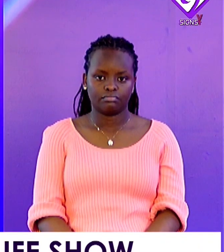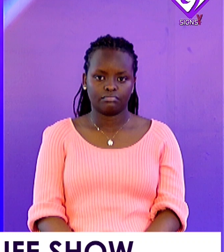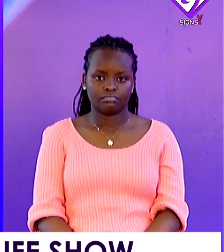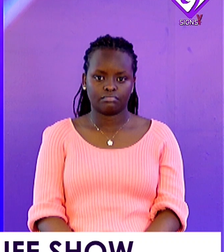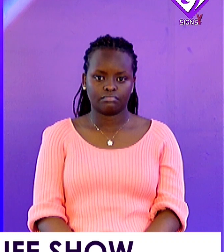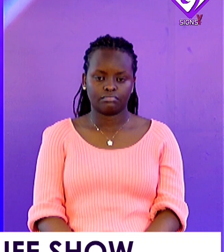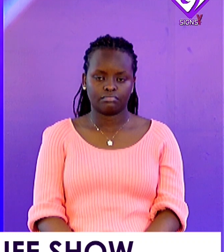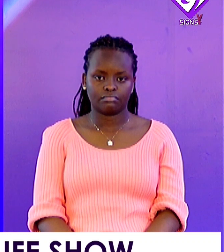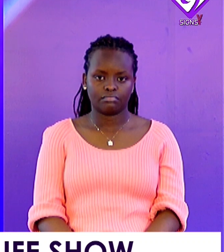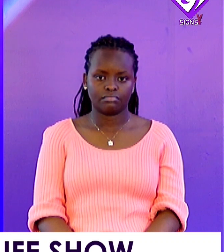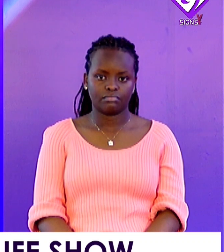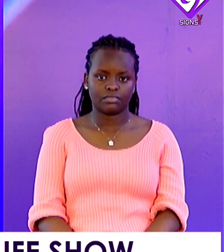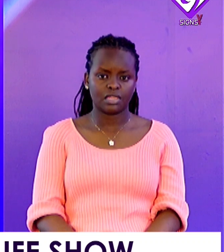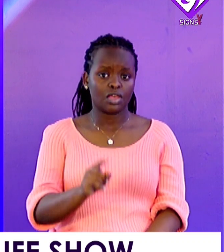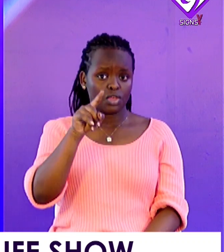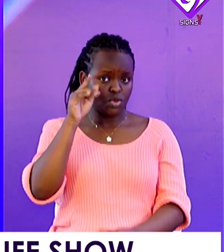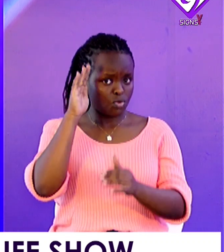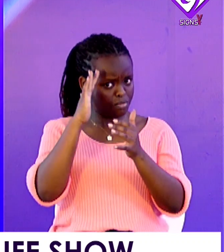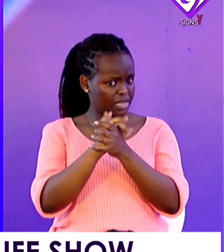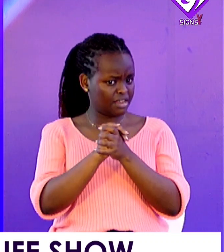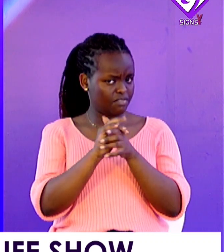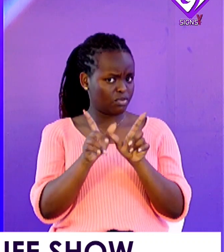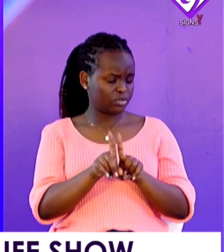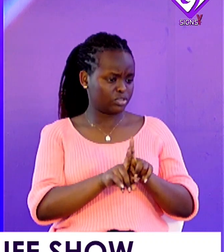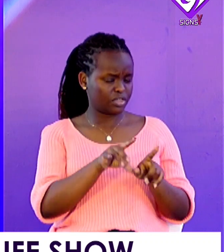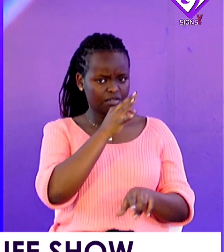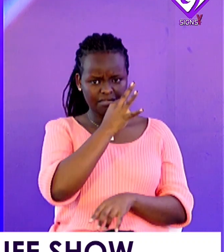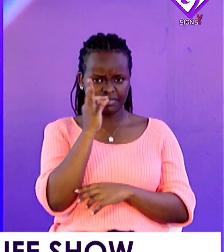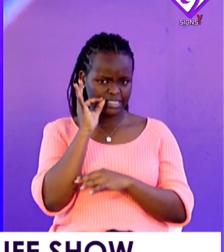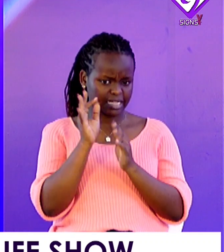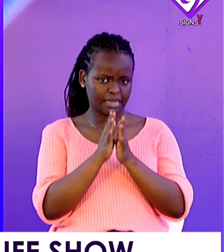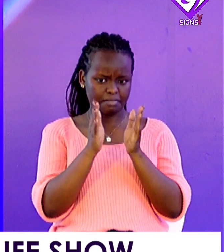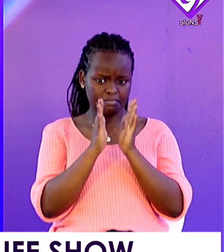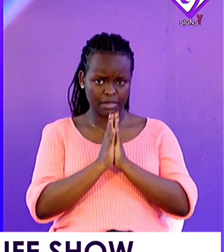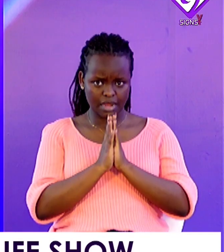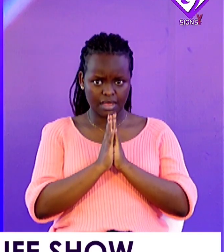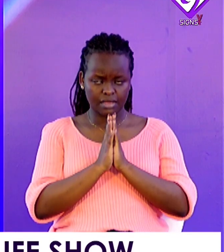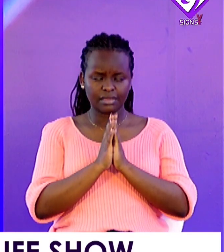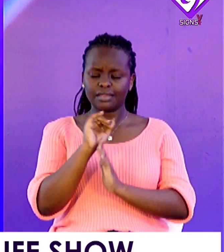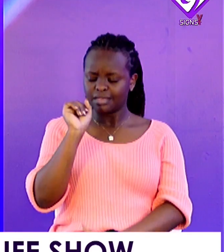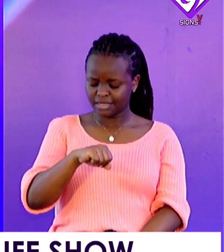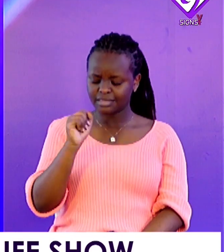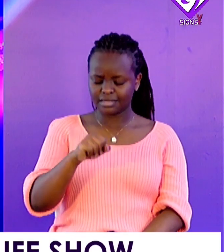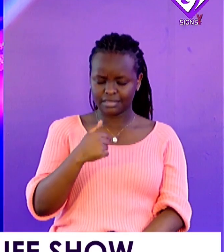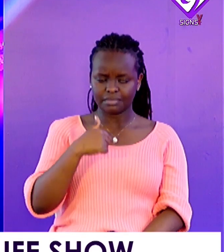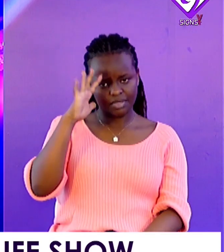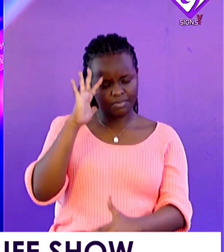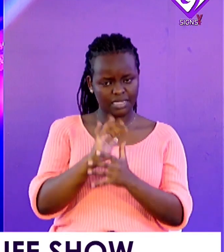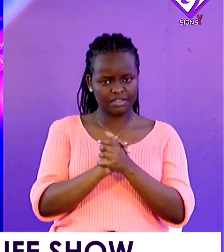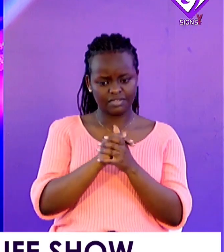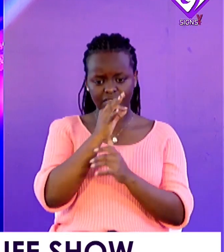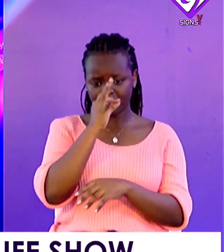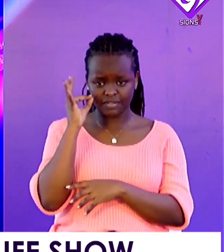Do you also believe in fasting and prayer? Yes, I believe in fasting and